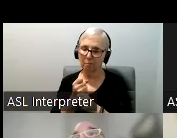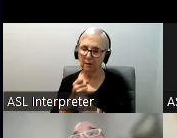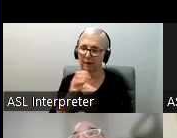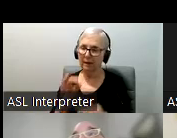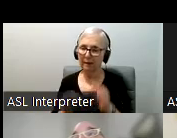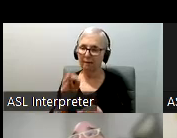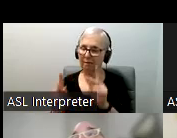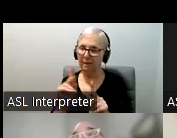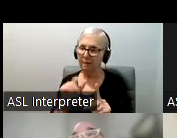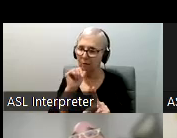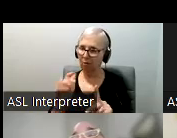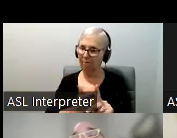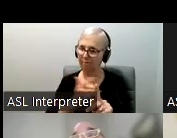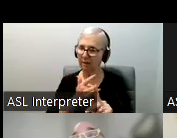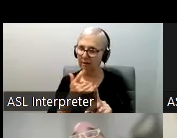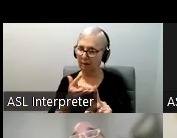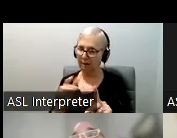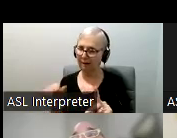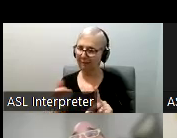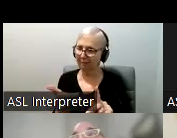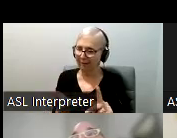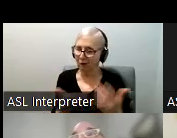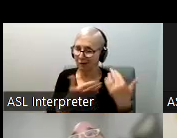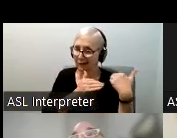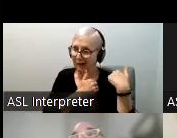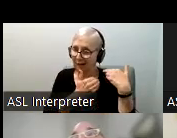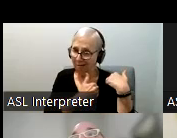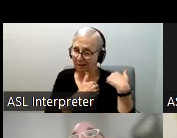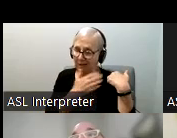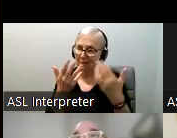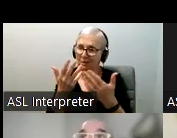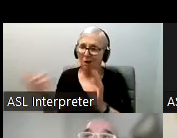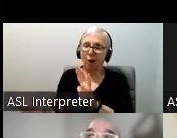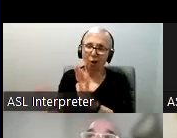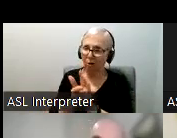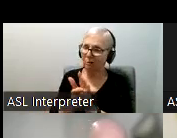people don't feel like there's accountability, the accountability is lawsuit.